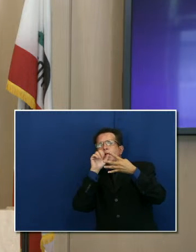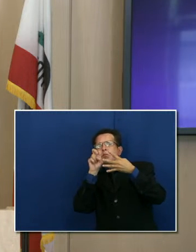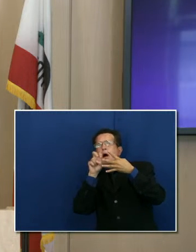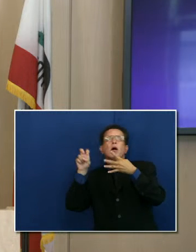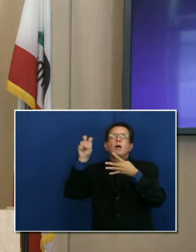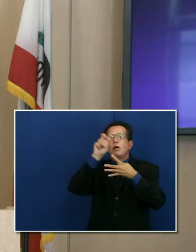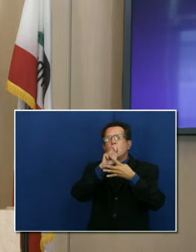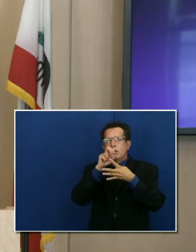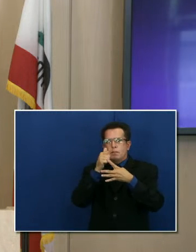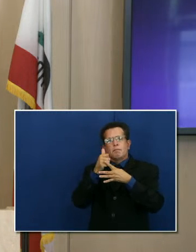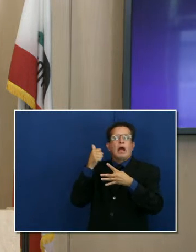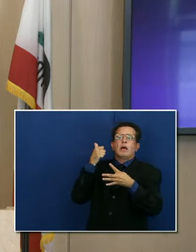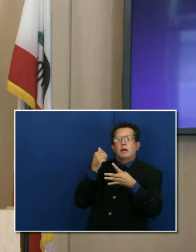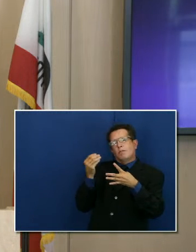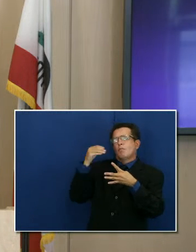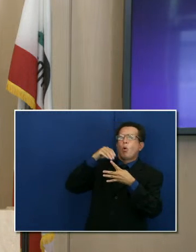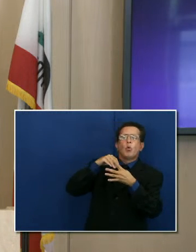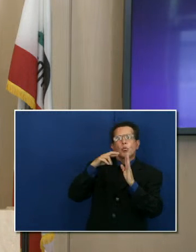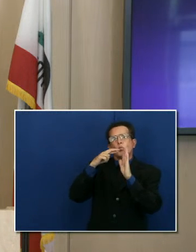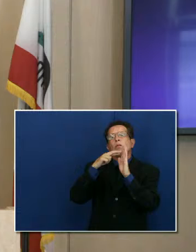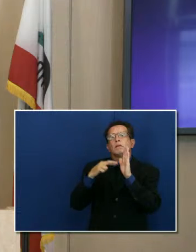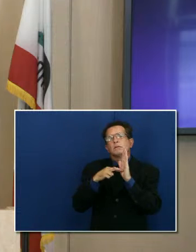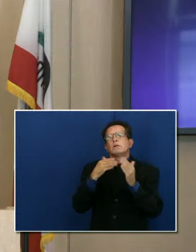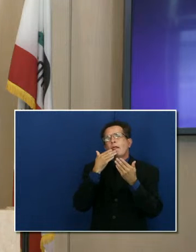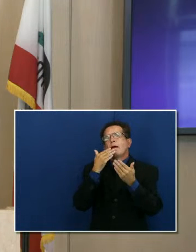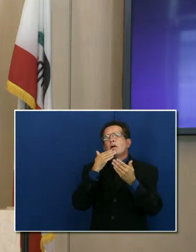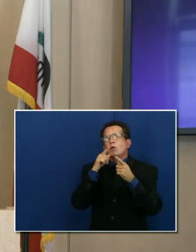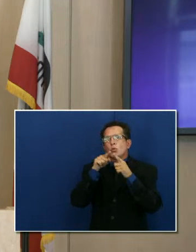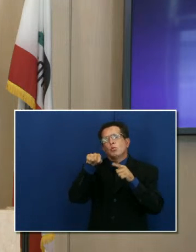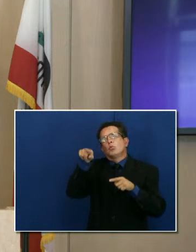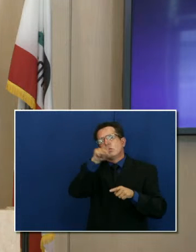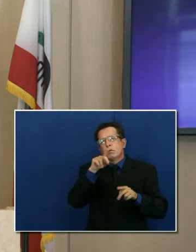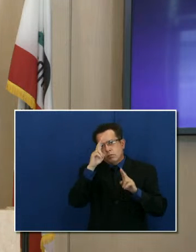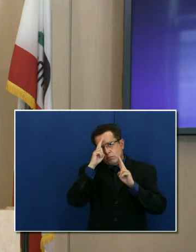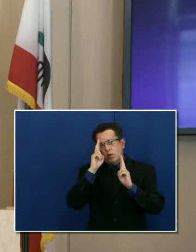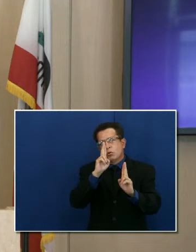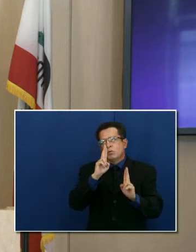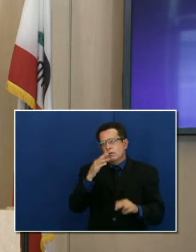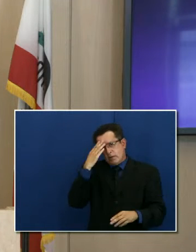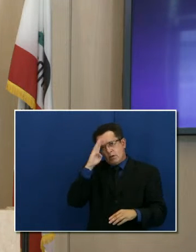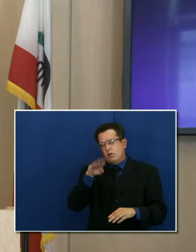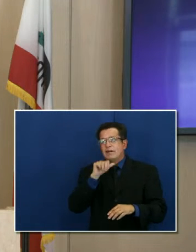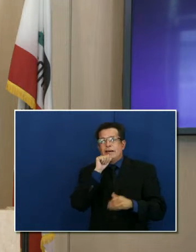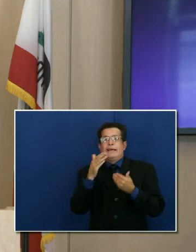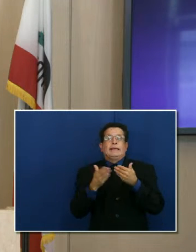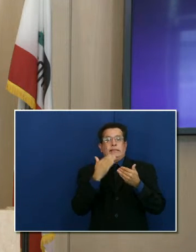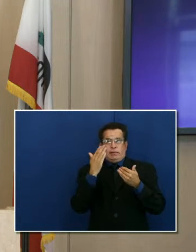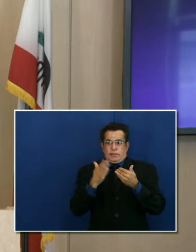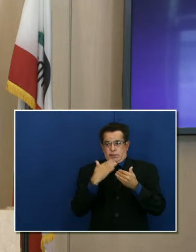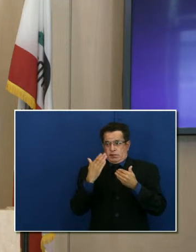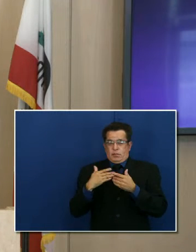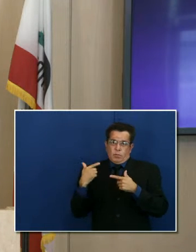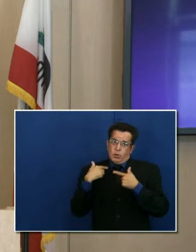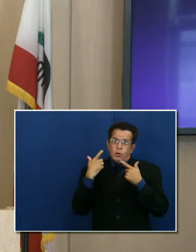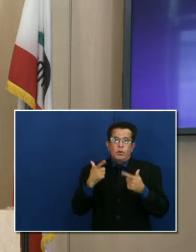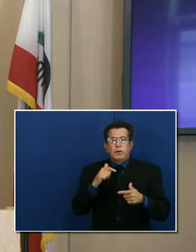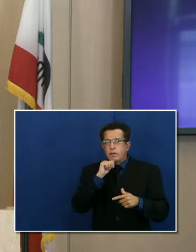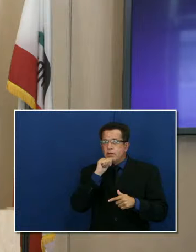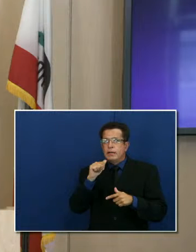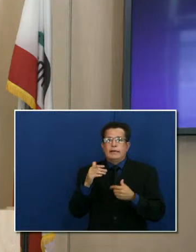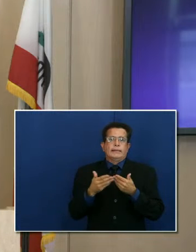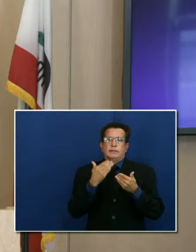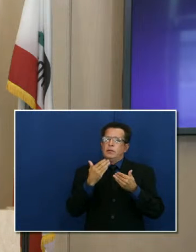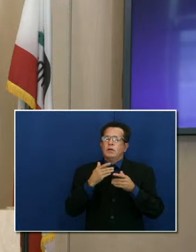back into harsher restrictions. We know it hasn't been easy. But as has been clear from the